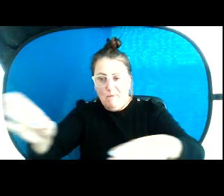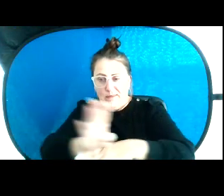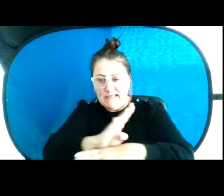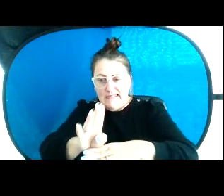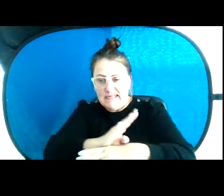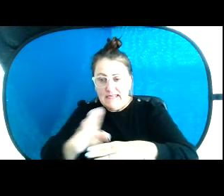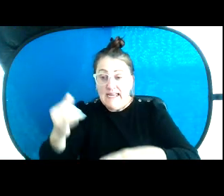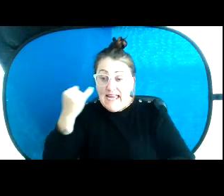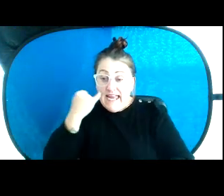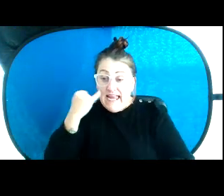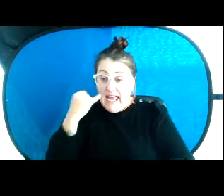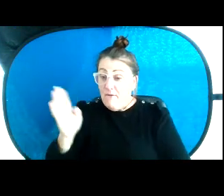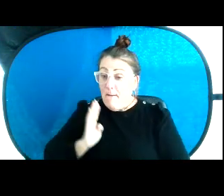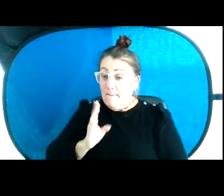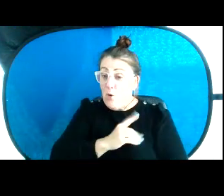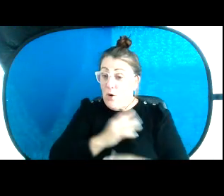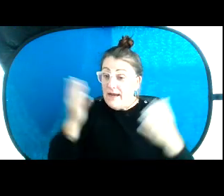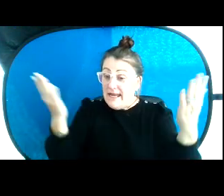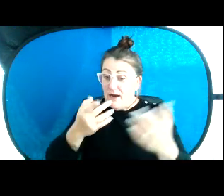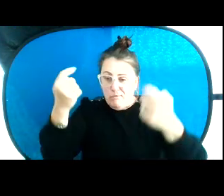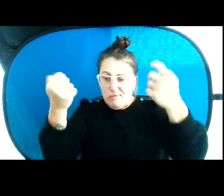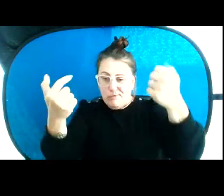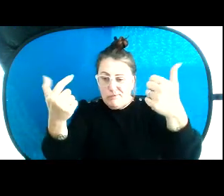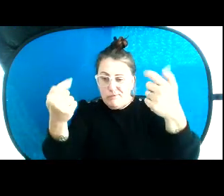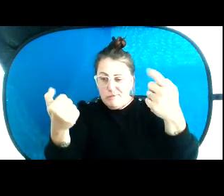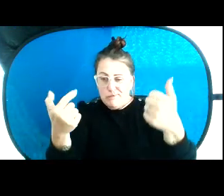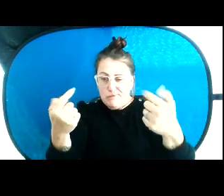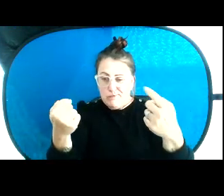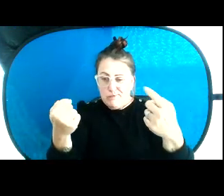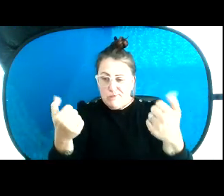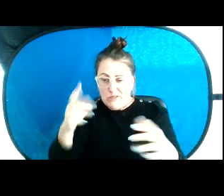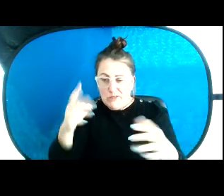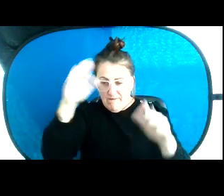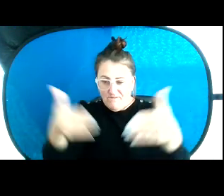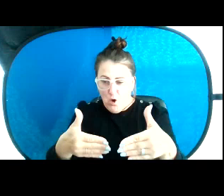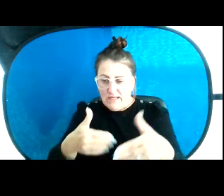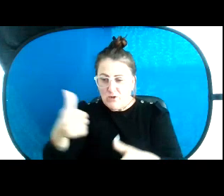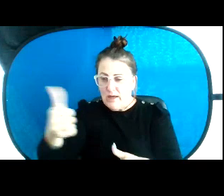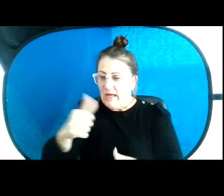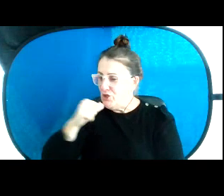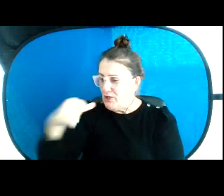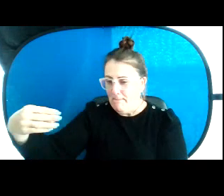things off so she can just really focus on transportation. She didn't pay me to say that.